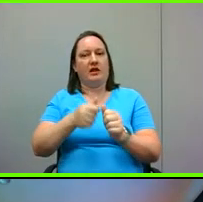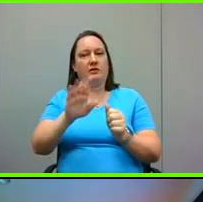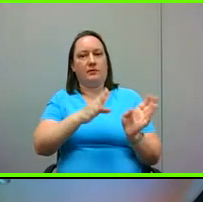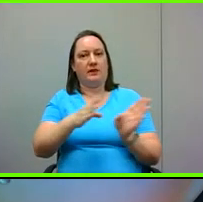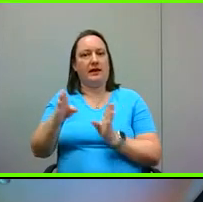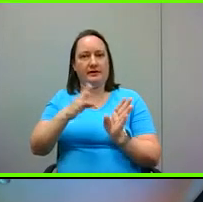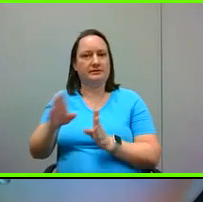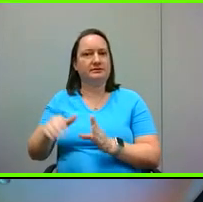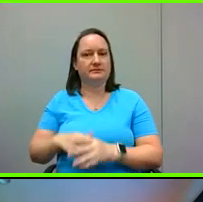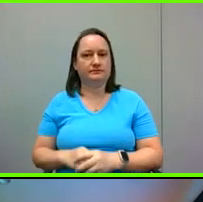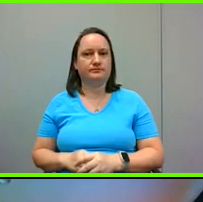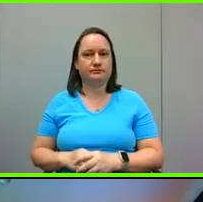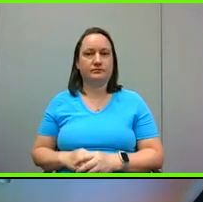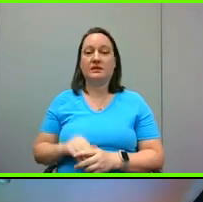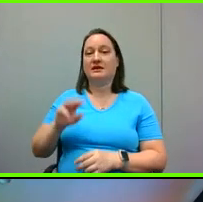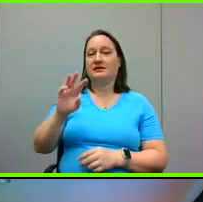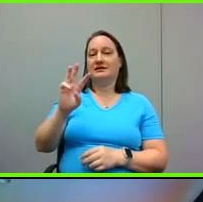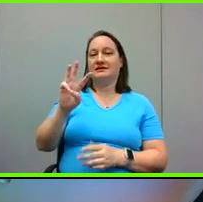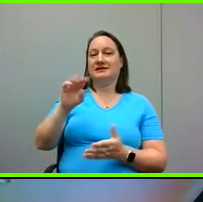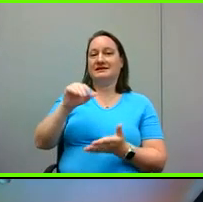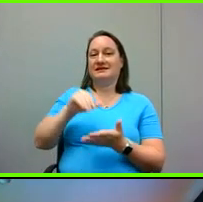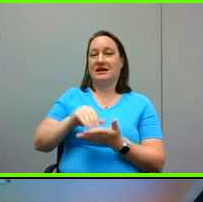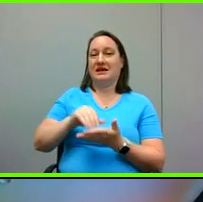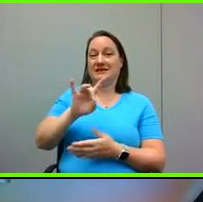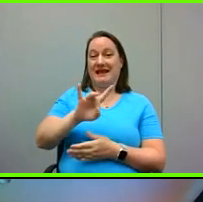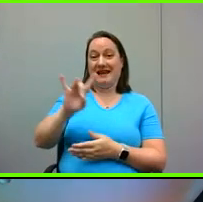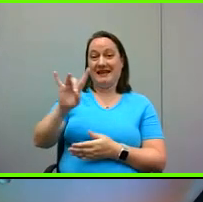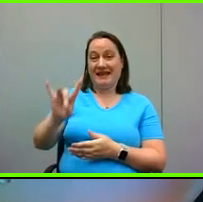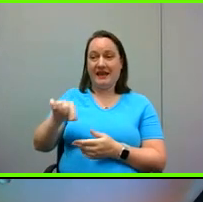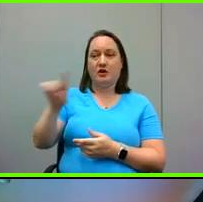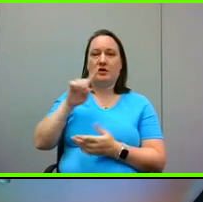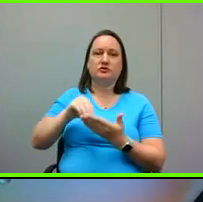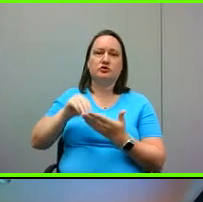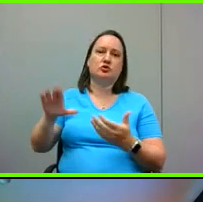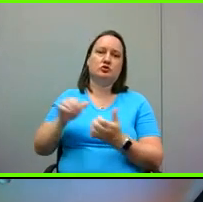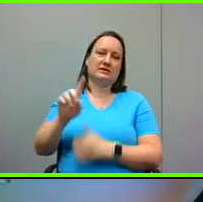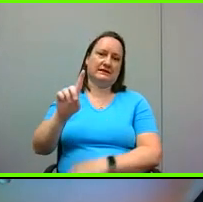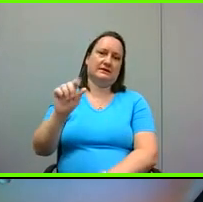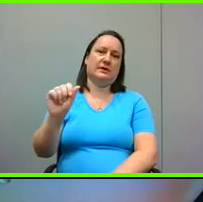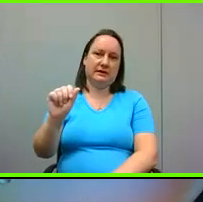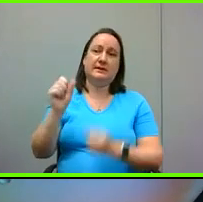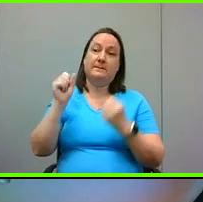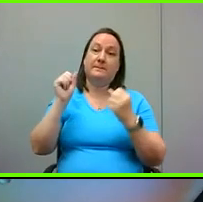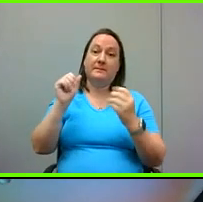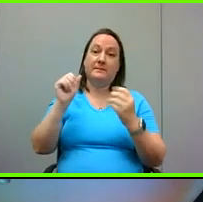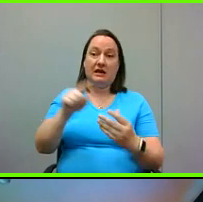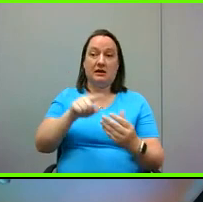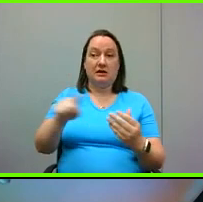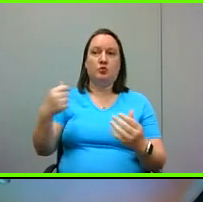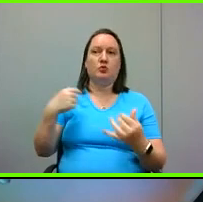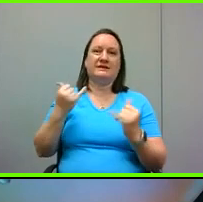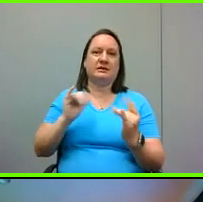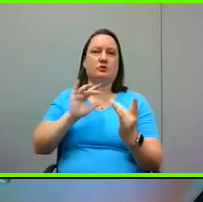6,088 are our students with disabilities. So we still have a big number of students with disabilities that we're trying to reach out to. When we